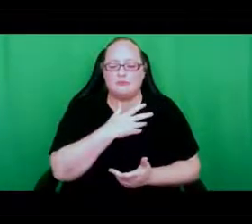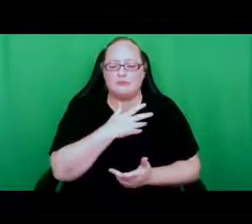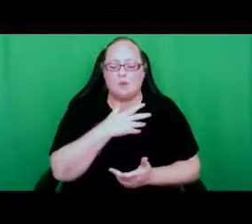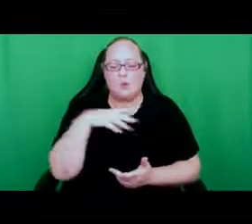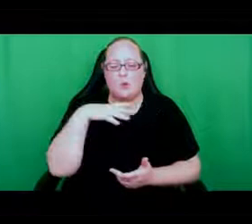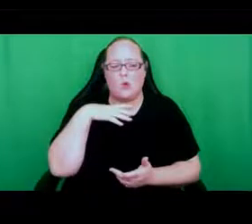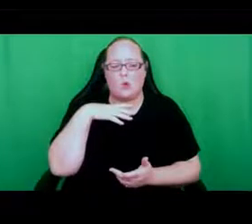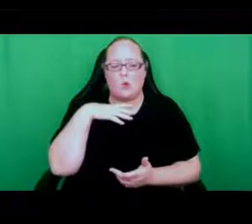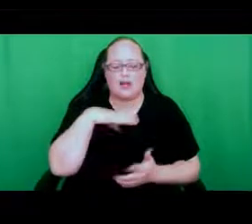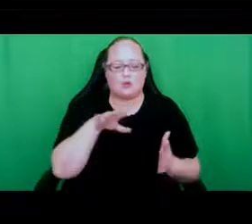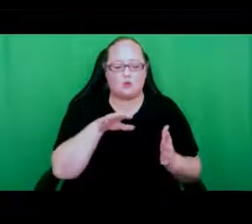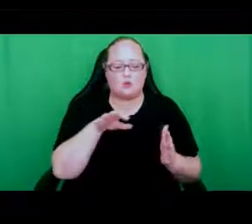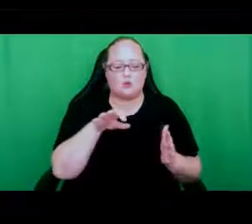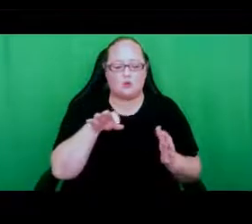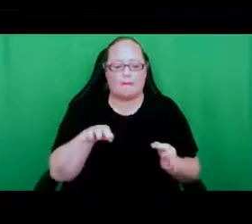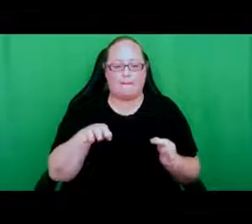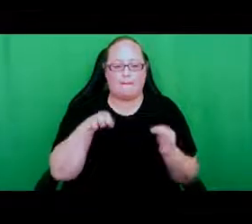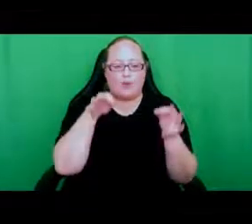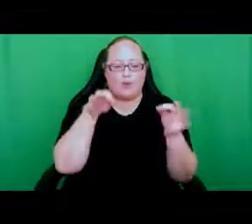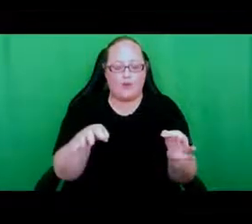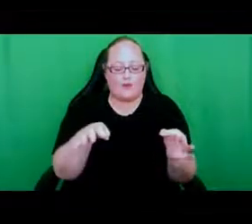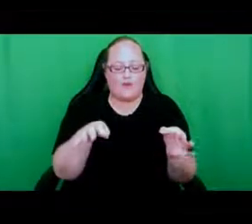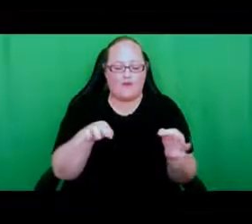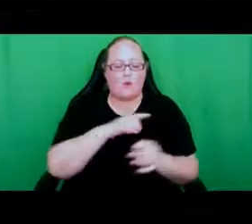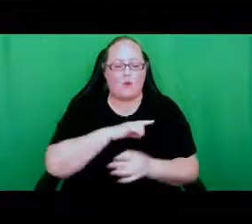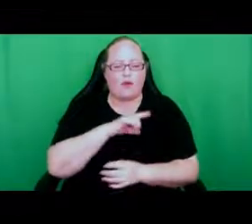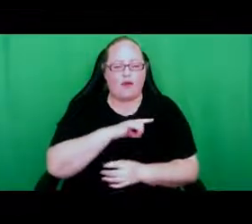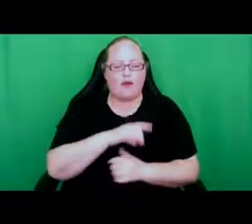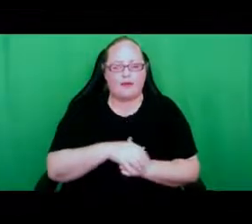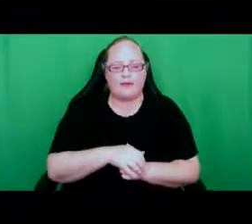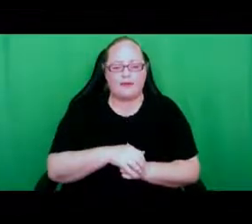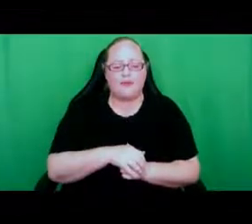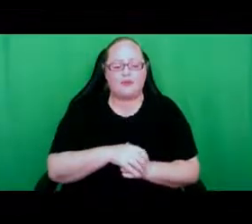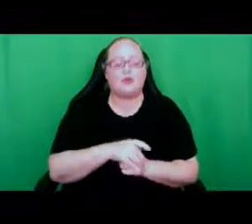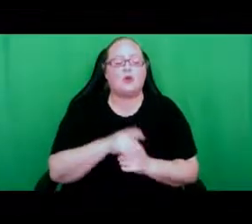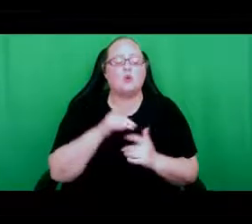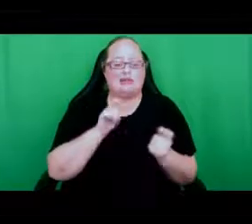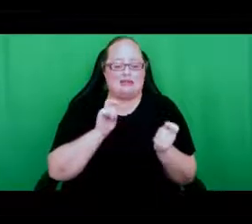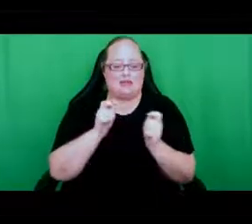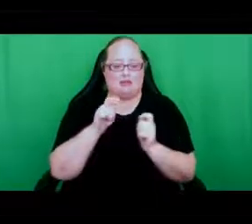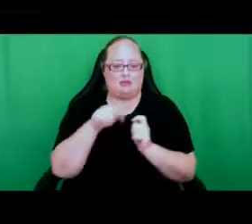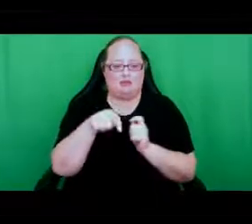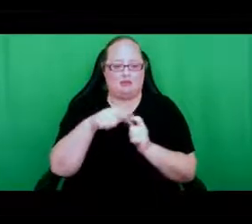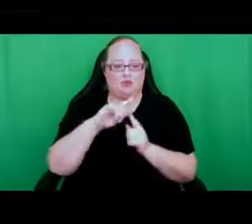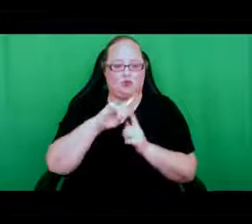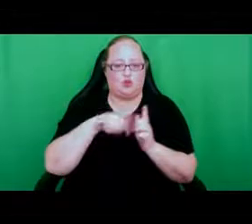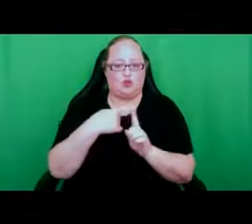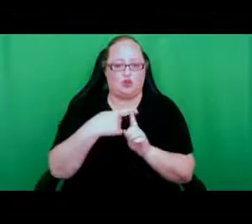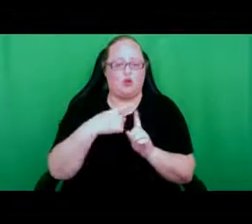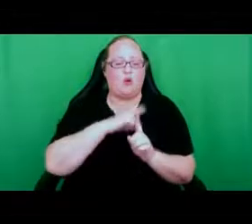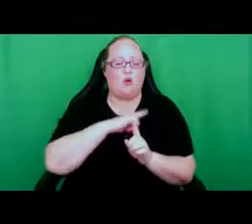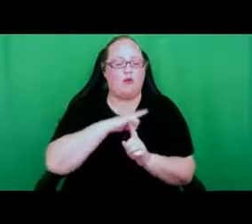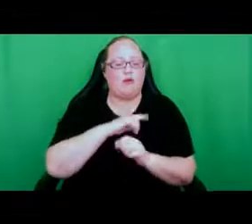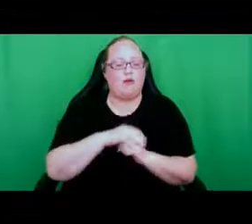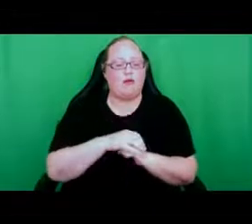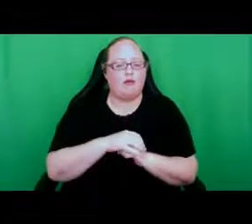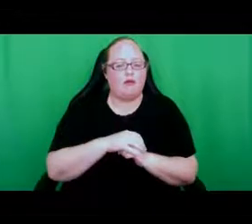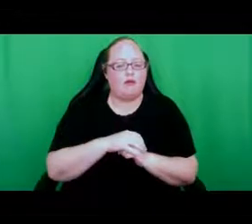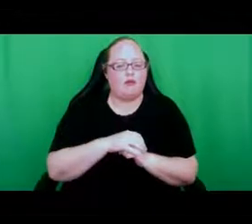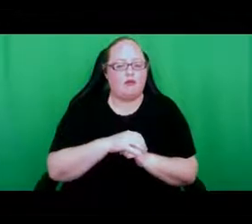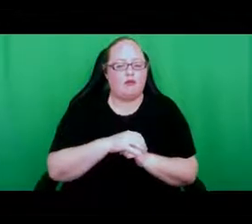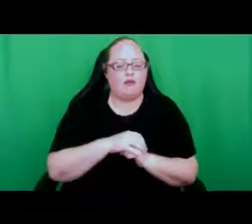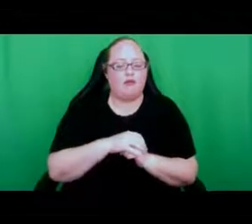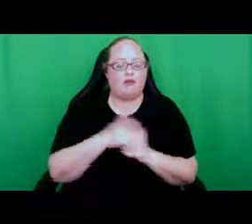that crossing, we've amended it. One of the reasons we needed to amend that junction is because our